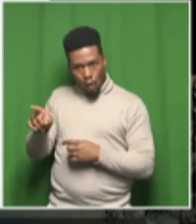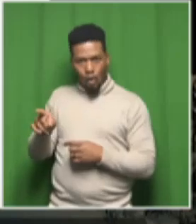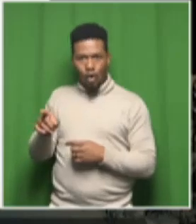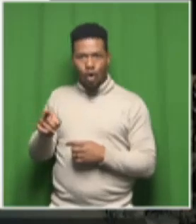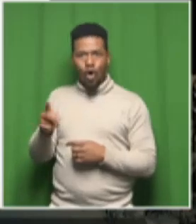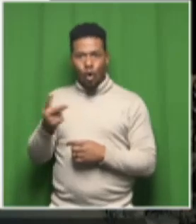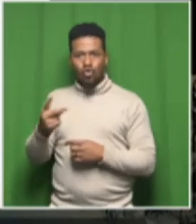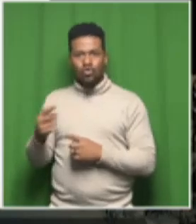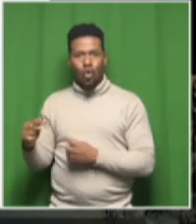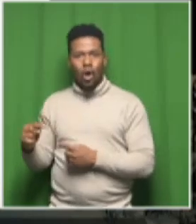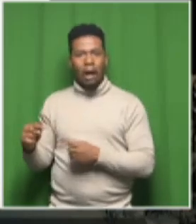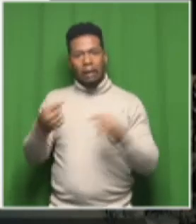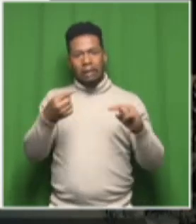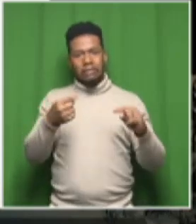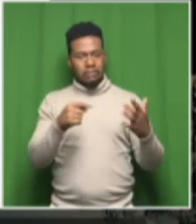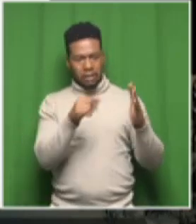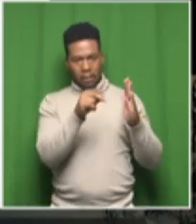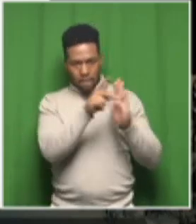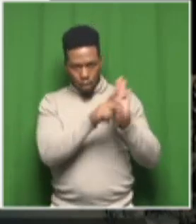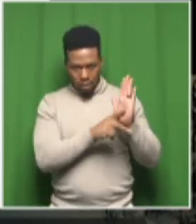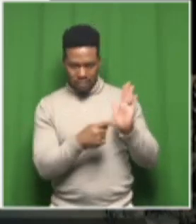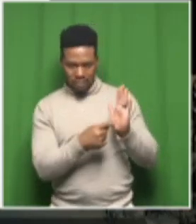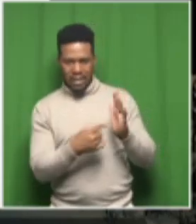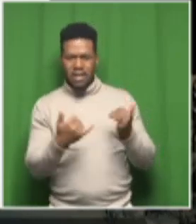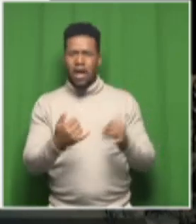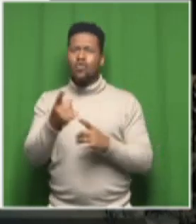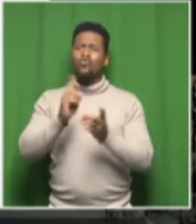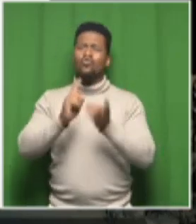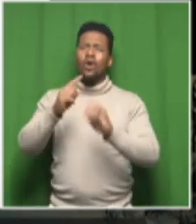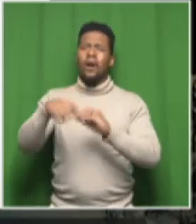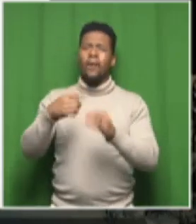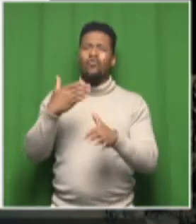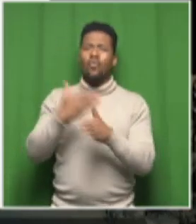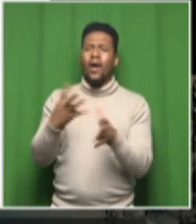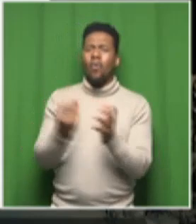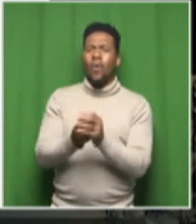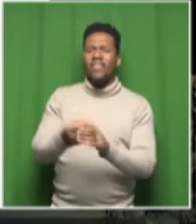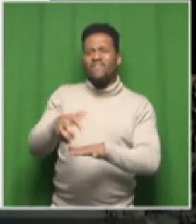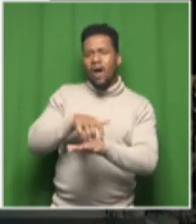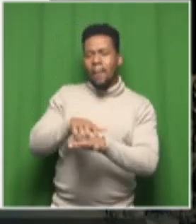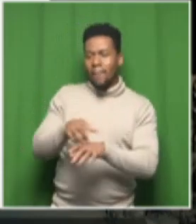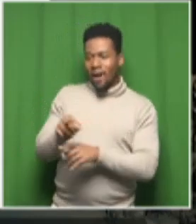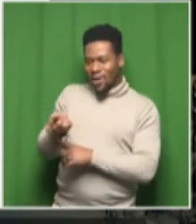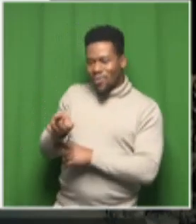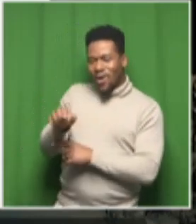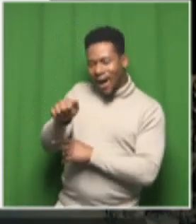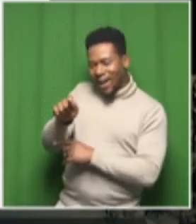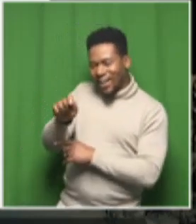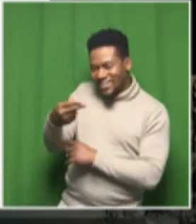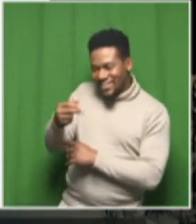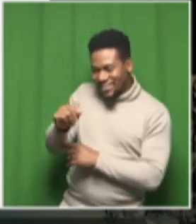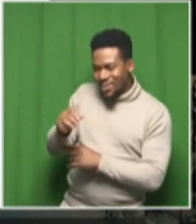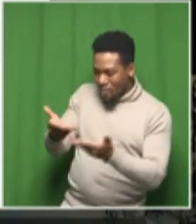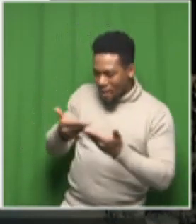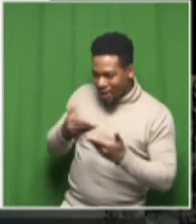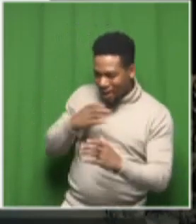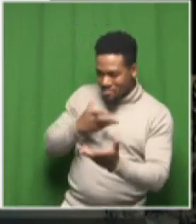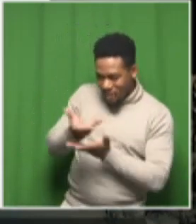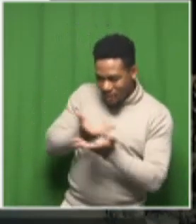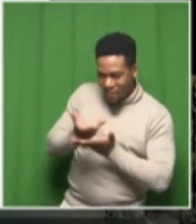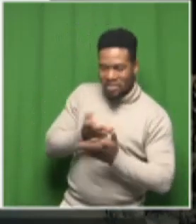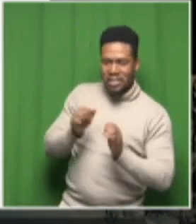donation policy at this point. And speaking about working with farmers, I want to bring Athi now into the conversation. Athi, good morning. If you can hear me, I mean, you studied at